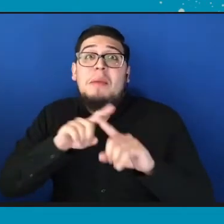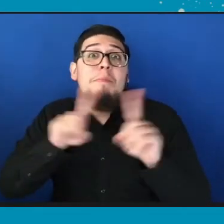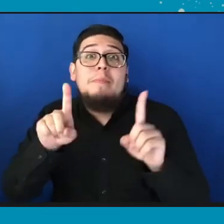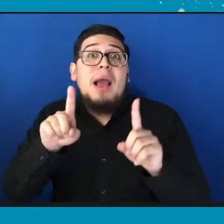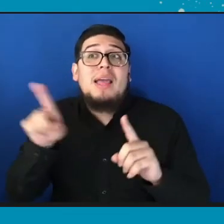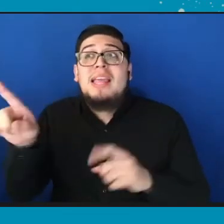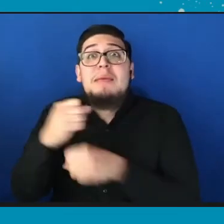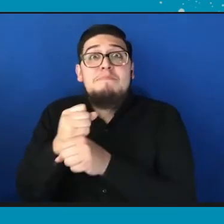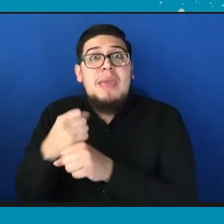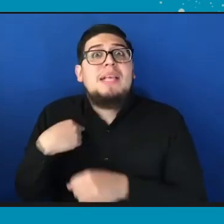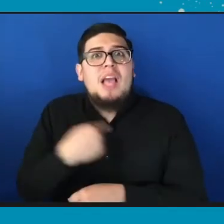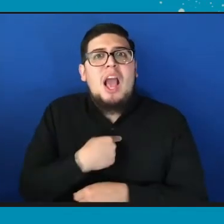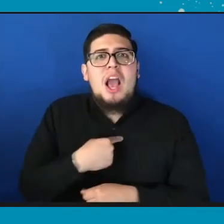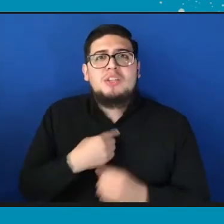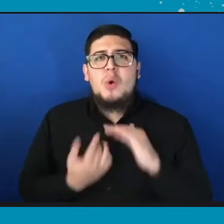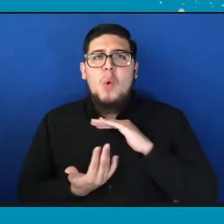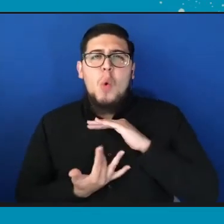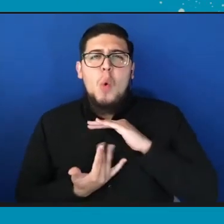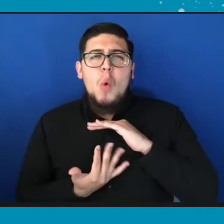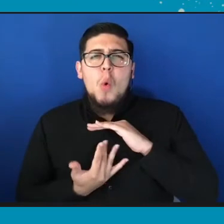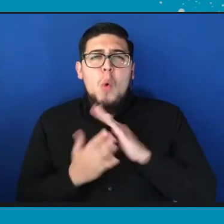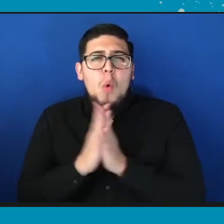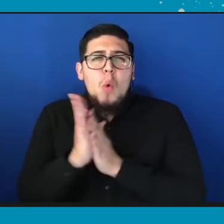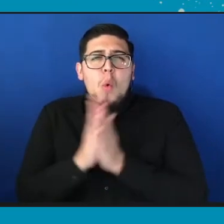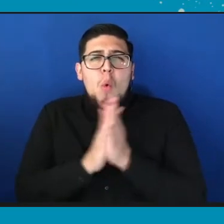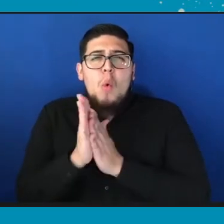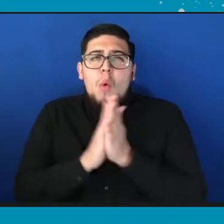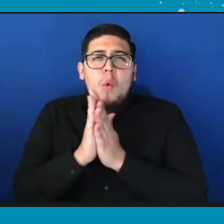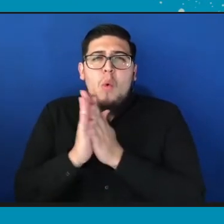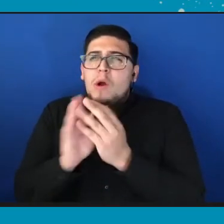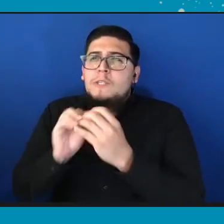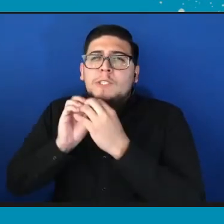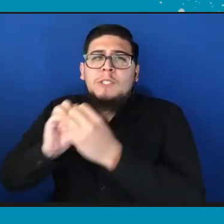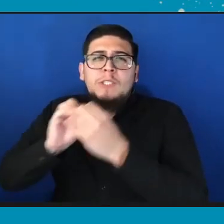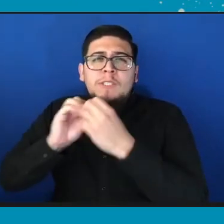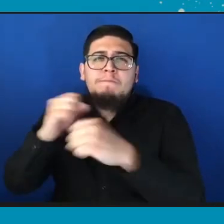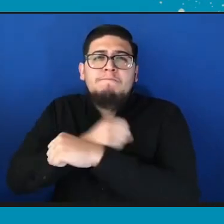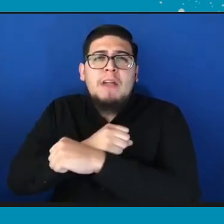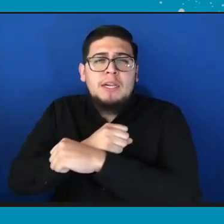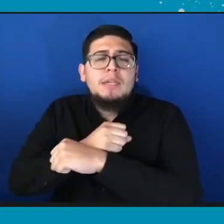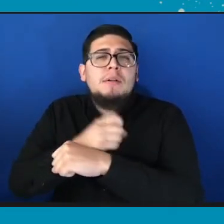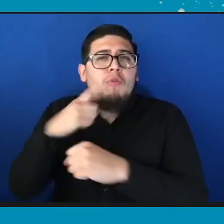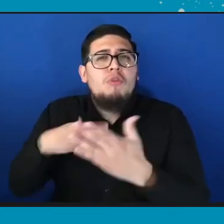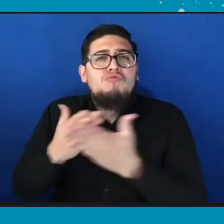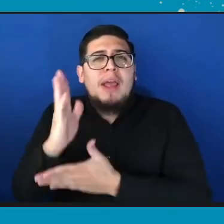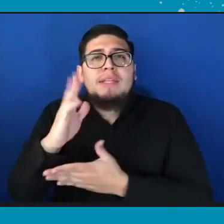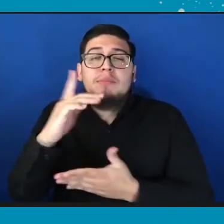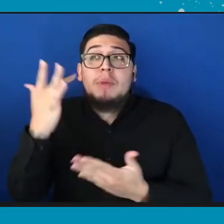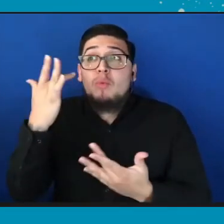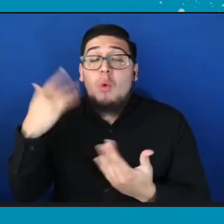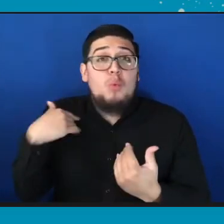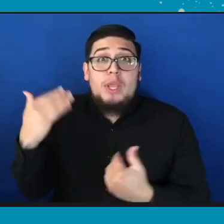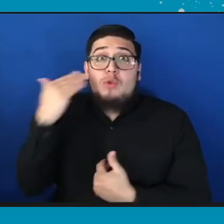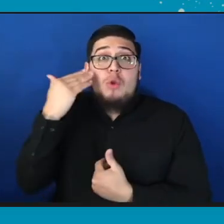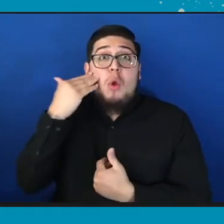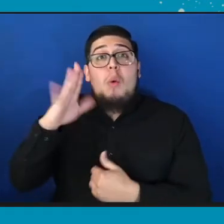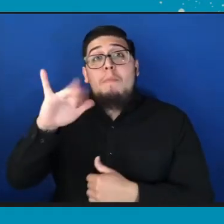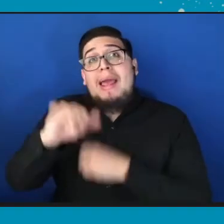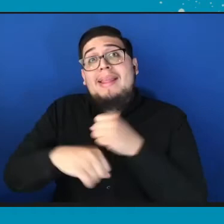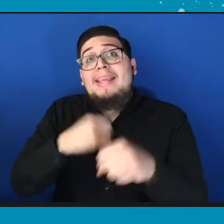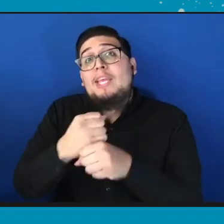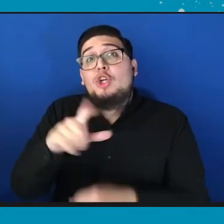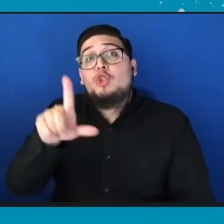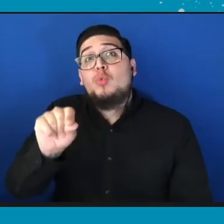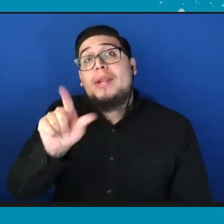that much harder. Our organization is called the New Georgia Project because what we know is that by the year